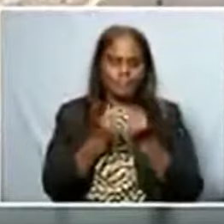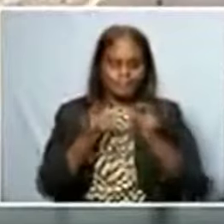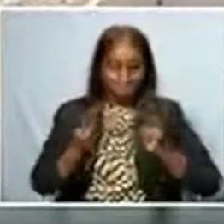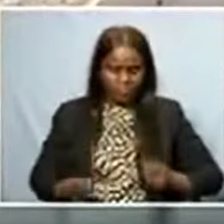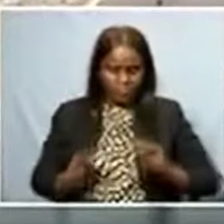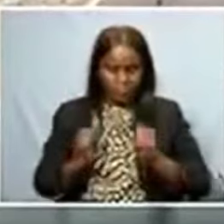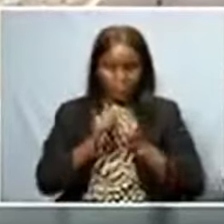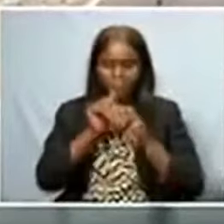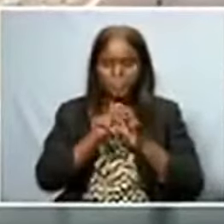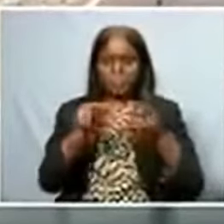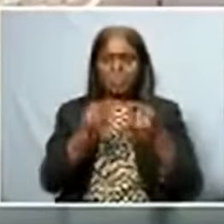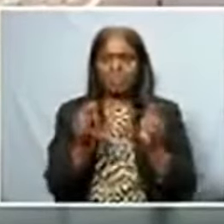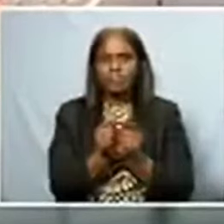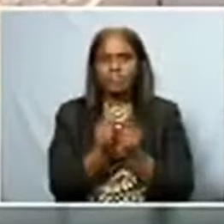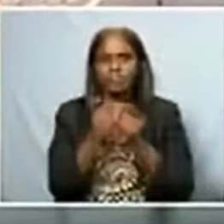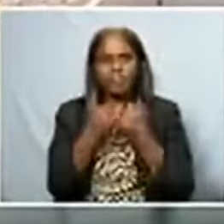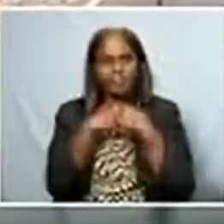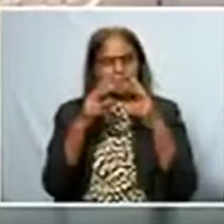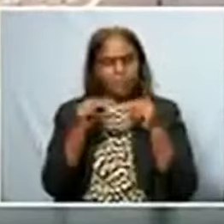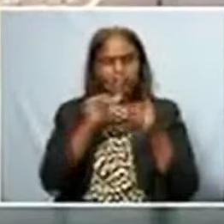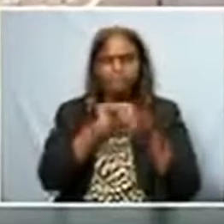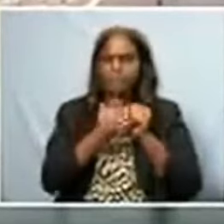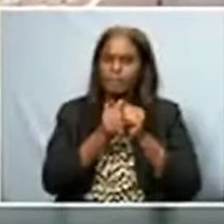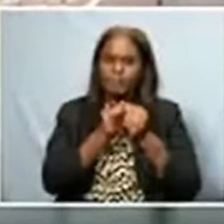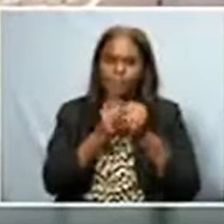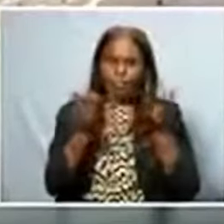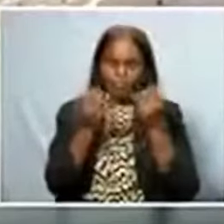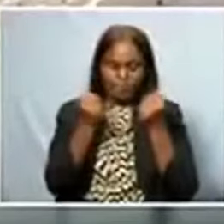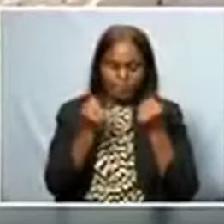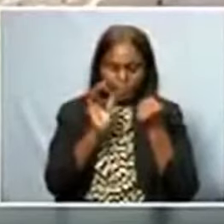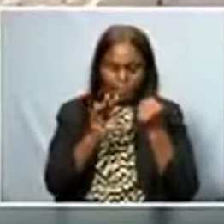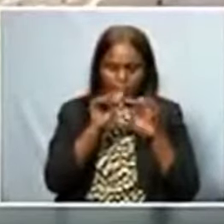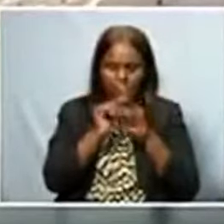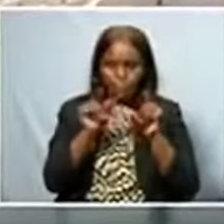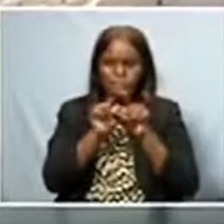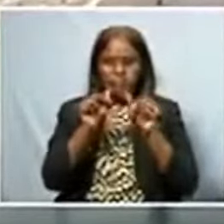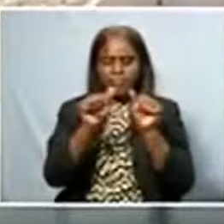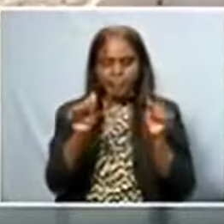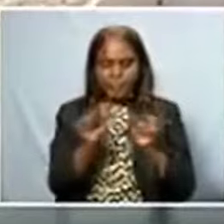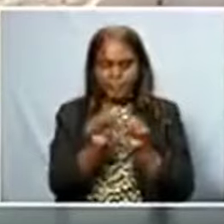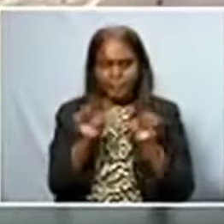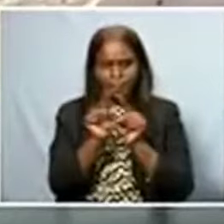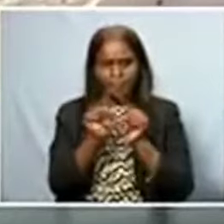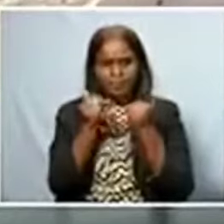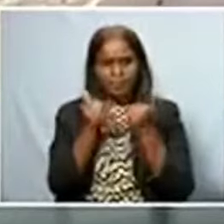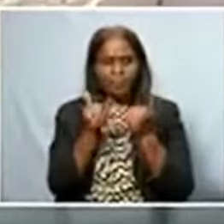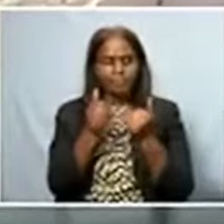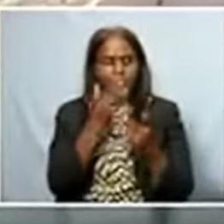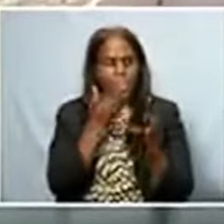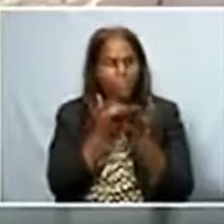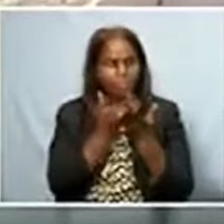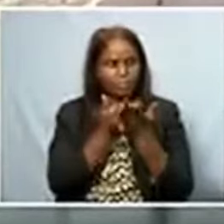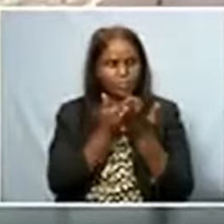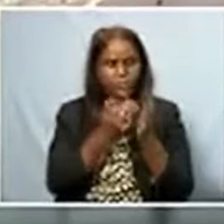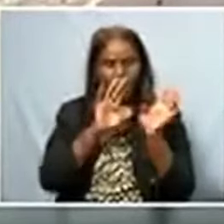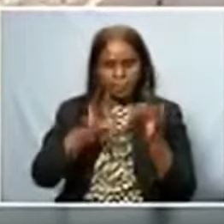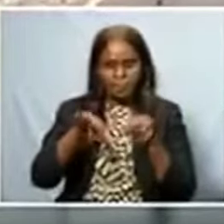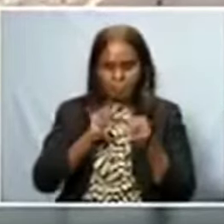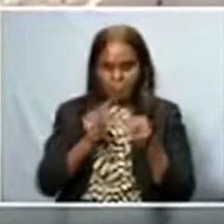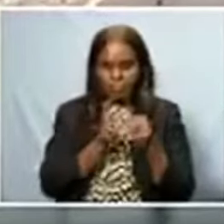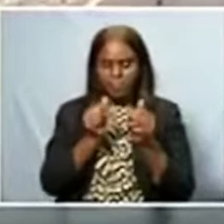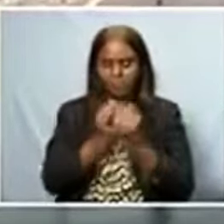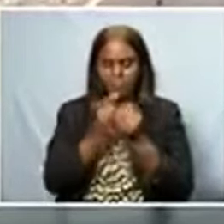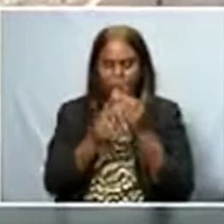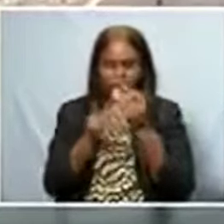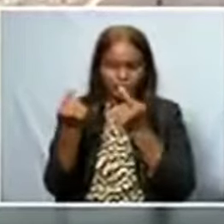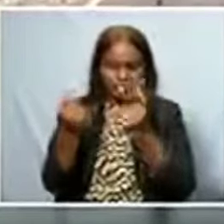the civil service. There's no component, stronger component in that area. And this leaves us with